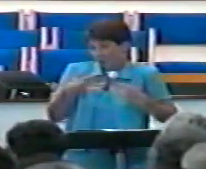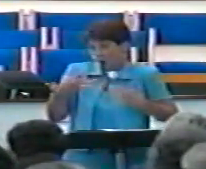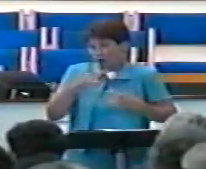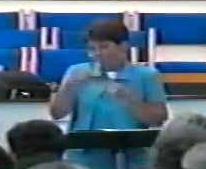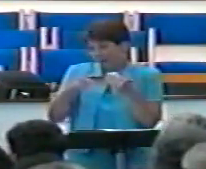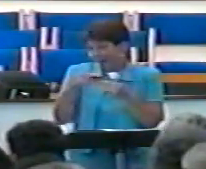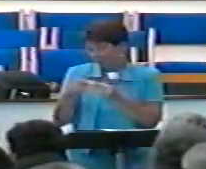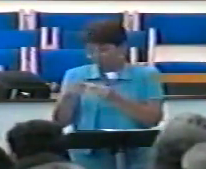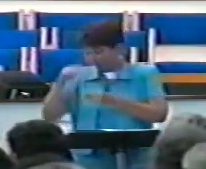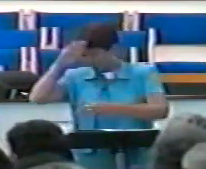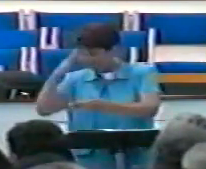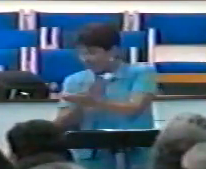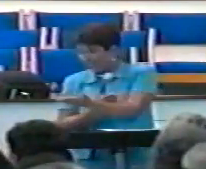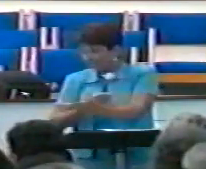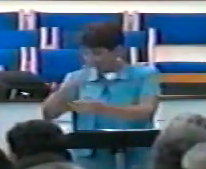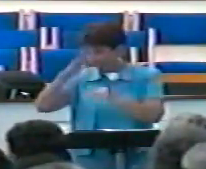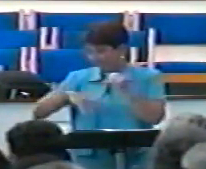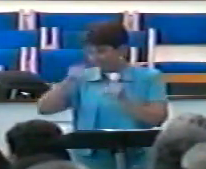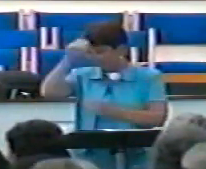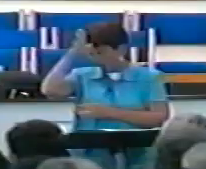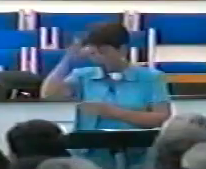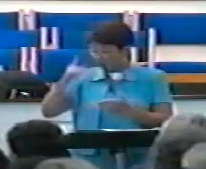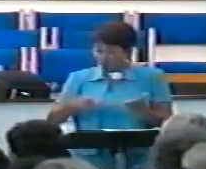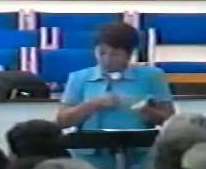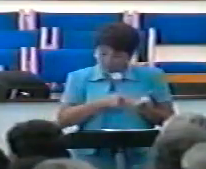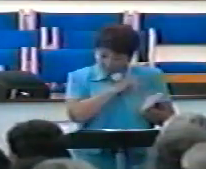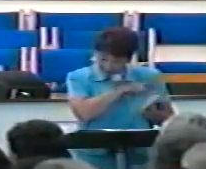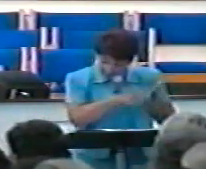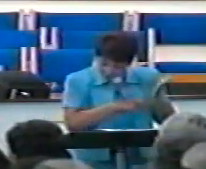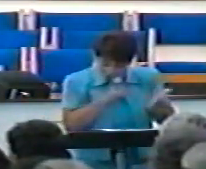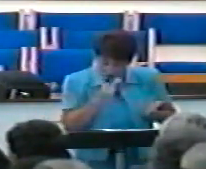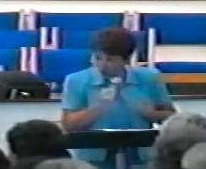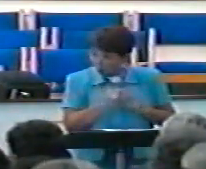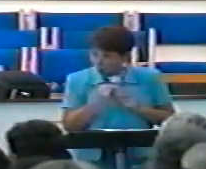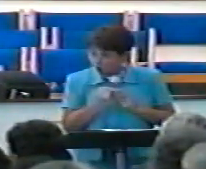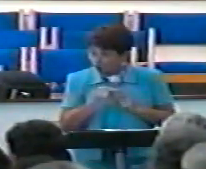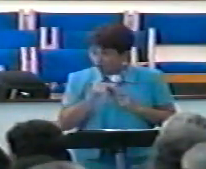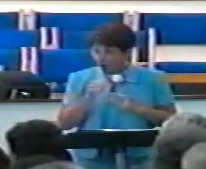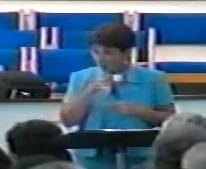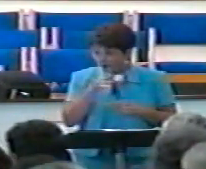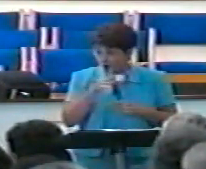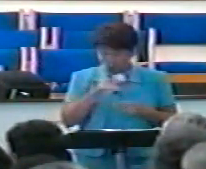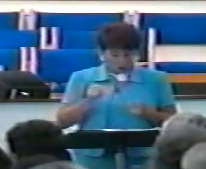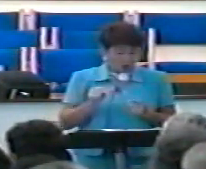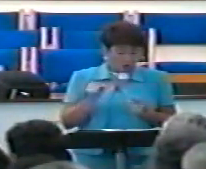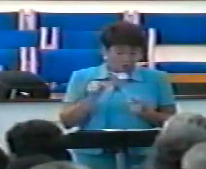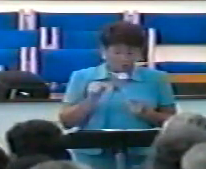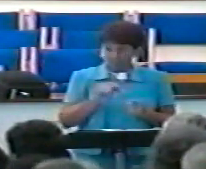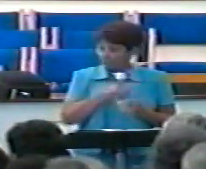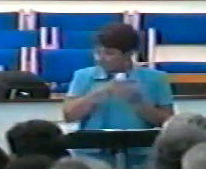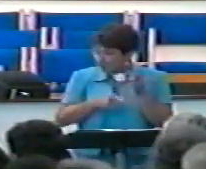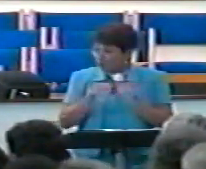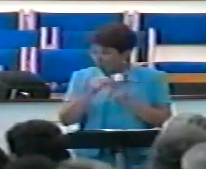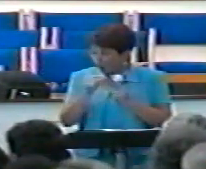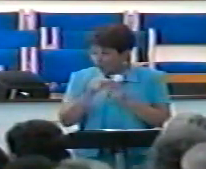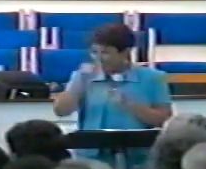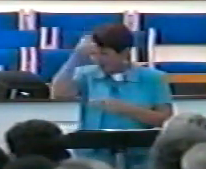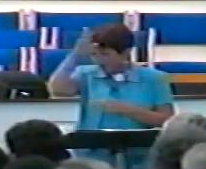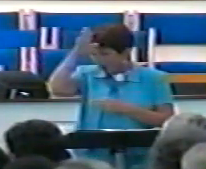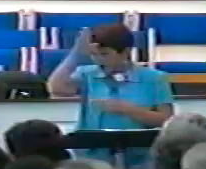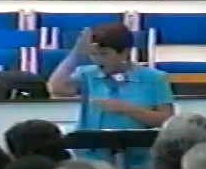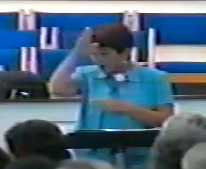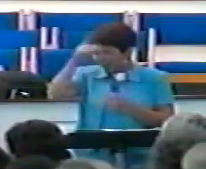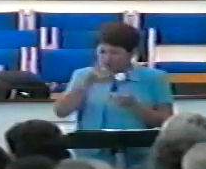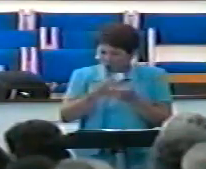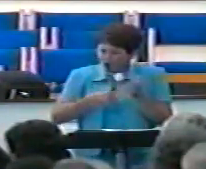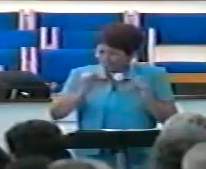these are not the words of a mother that we read this morning. They're the words of a father. What in the world do we learn from these words about this